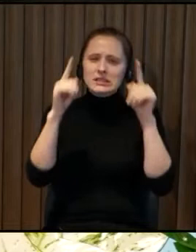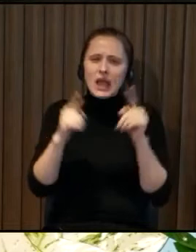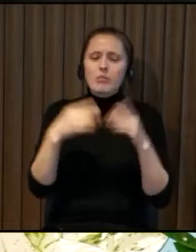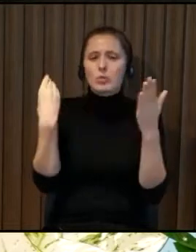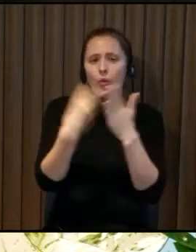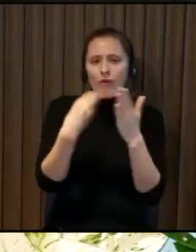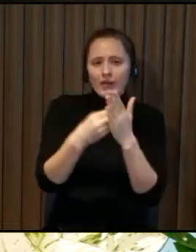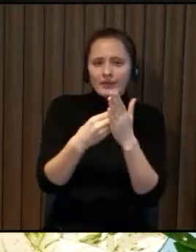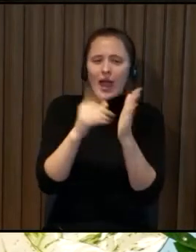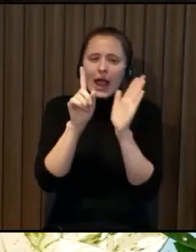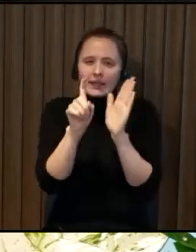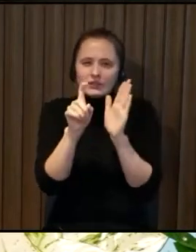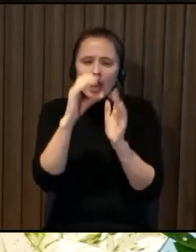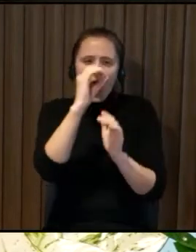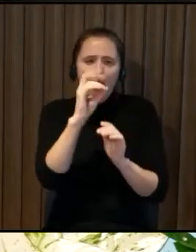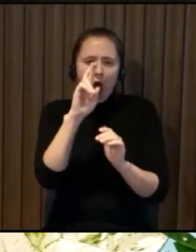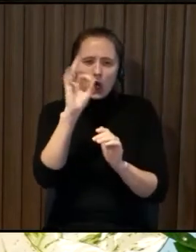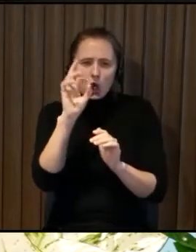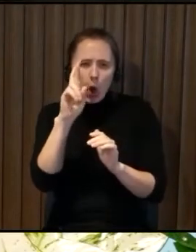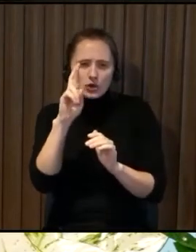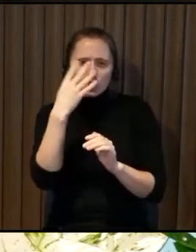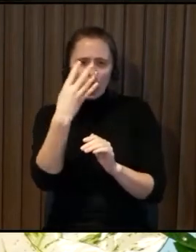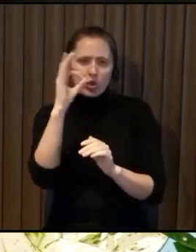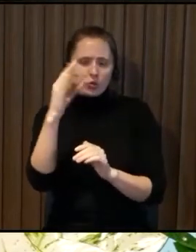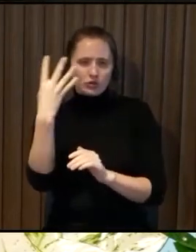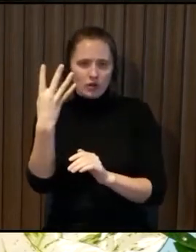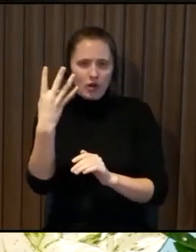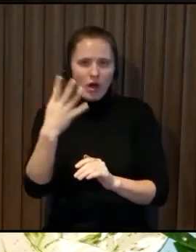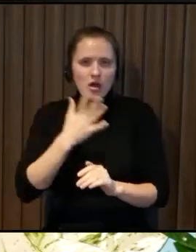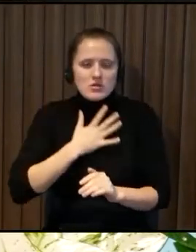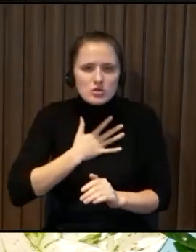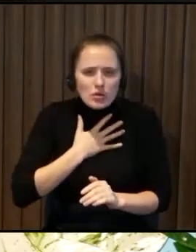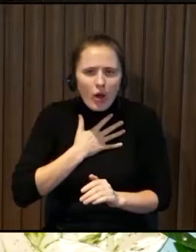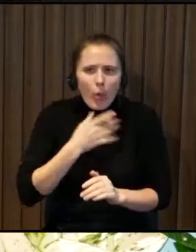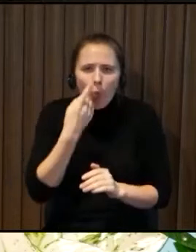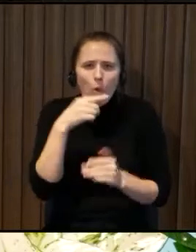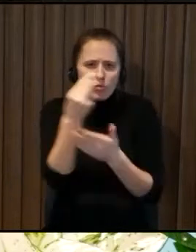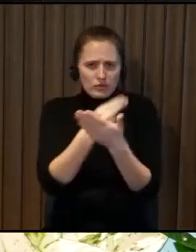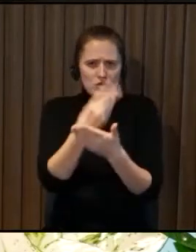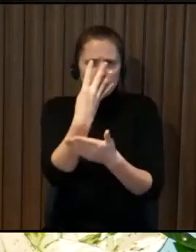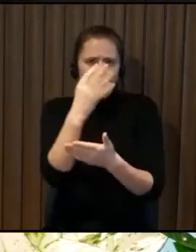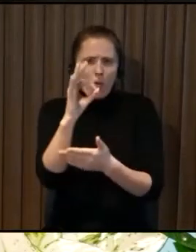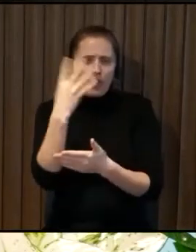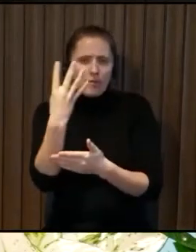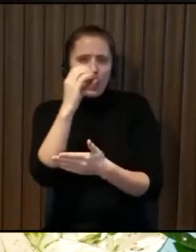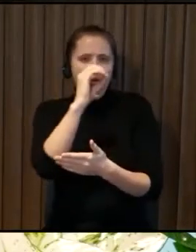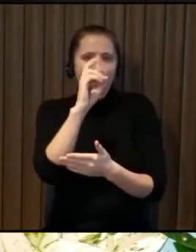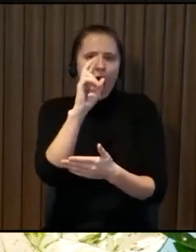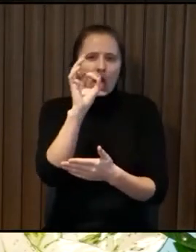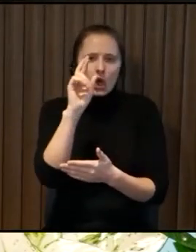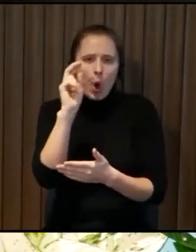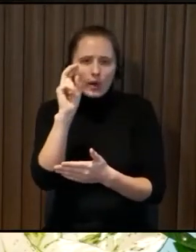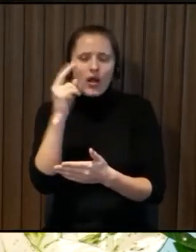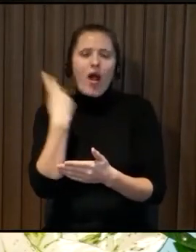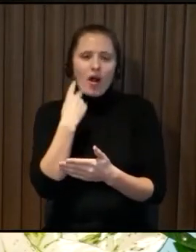measure whether the web page is accessible. Otherwise, sometimes there